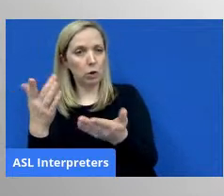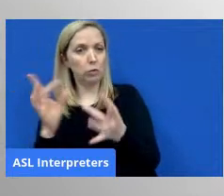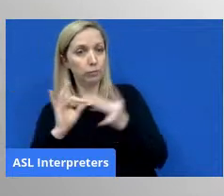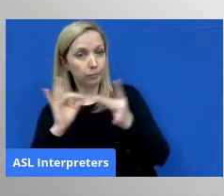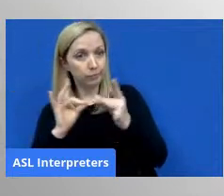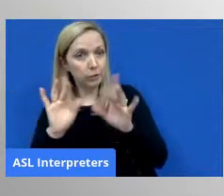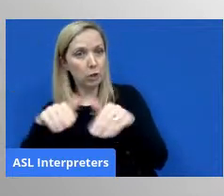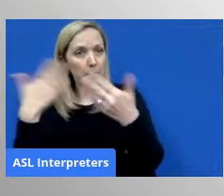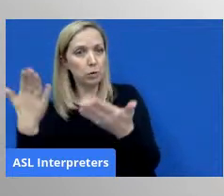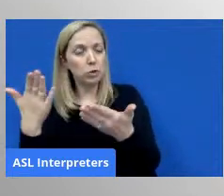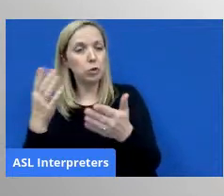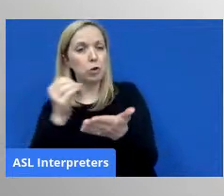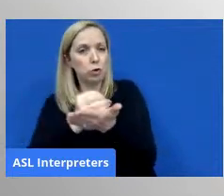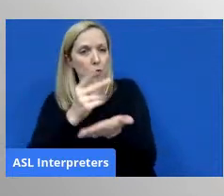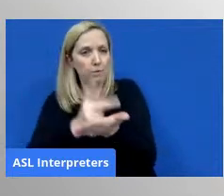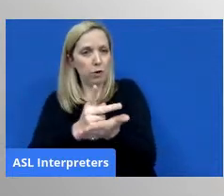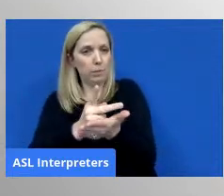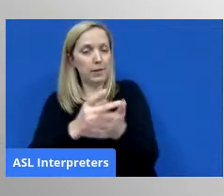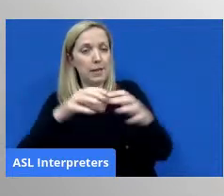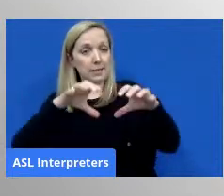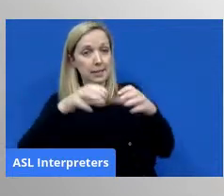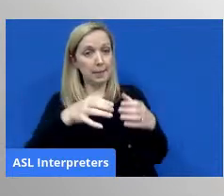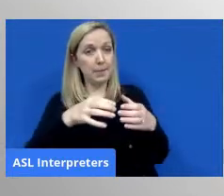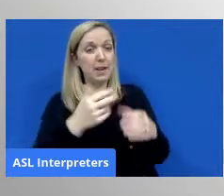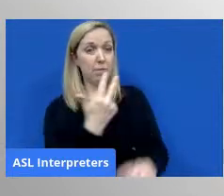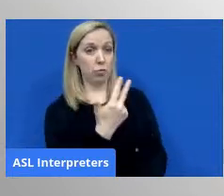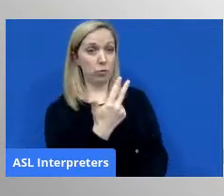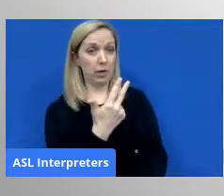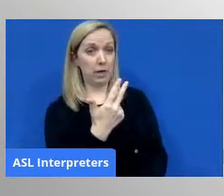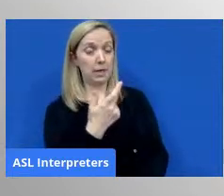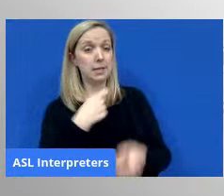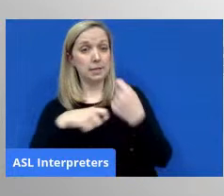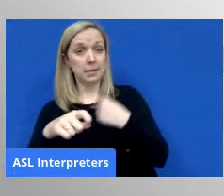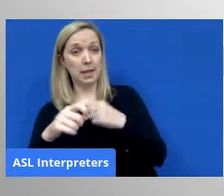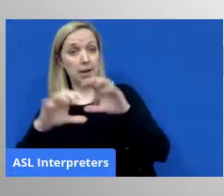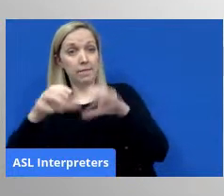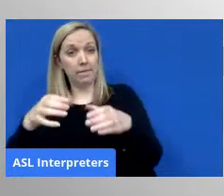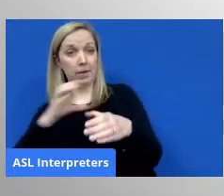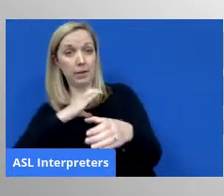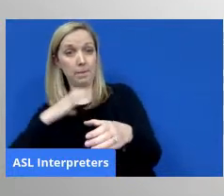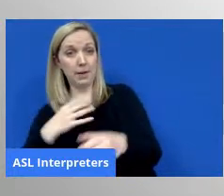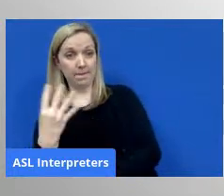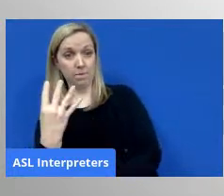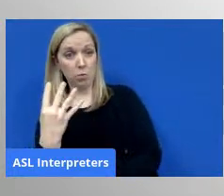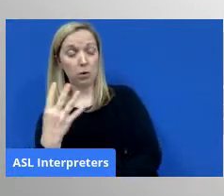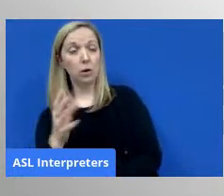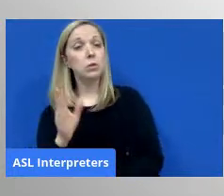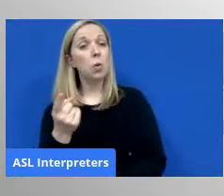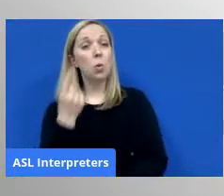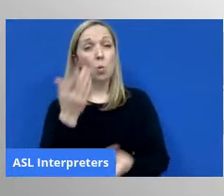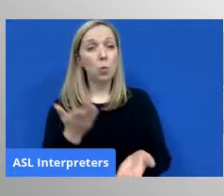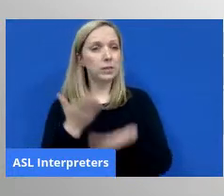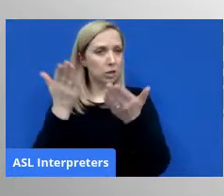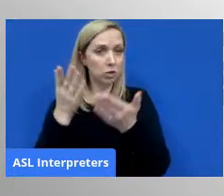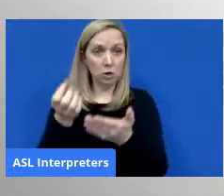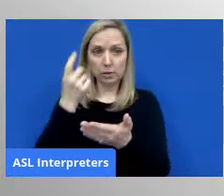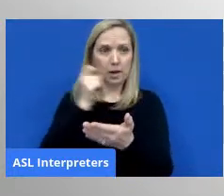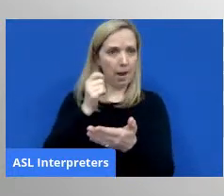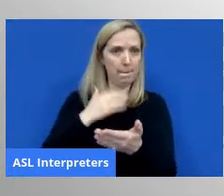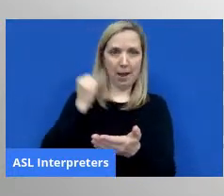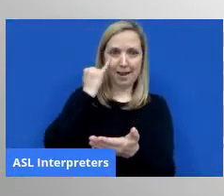4. One suggestion, by the way, and you may have already heard, and this was not my idea, I'll give credit to Lisa,